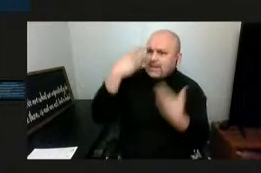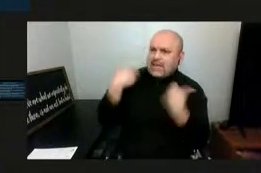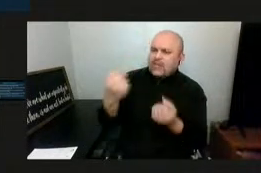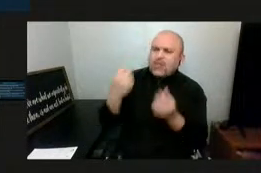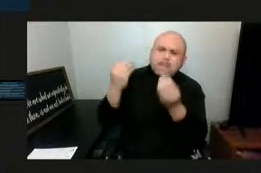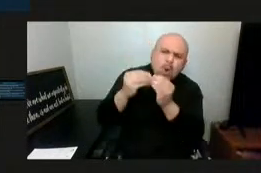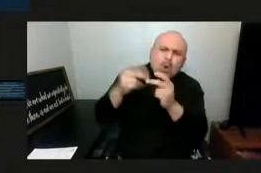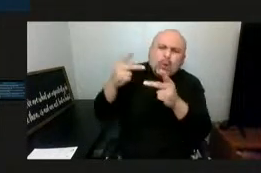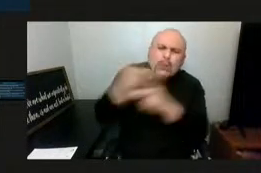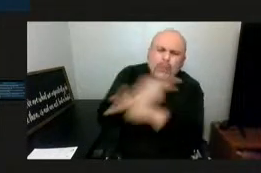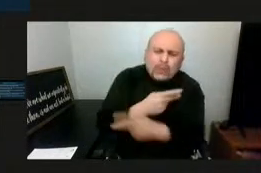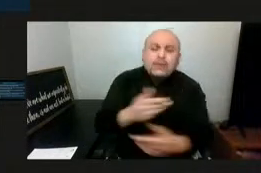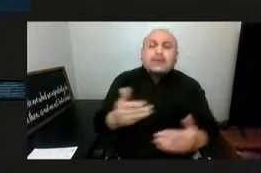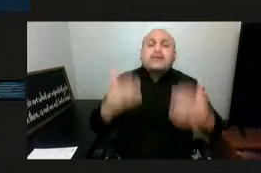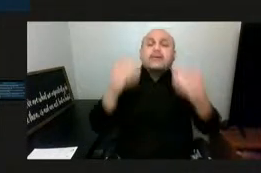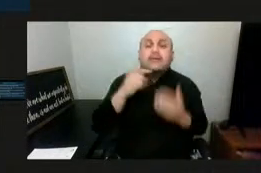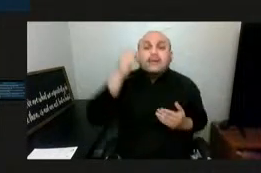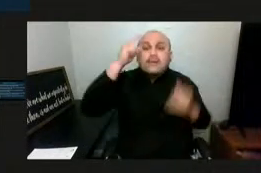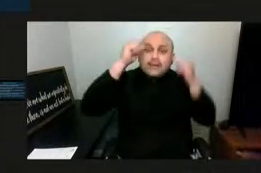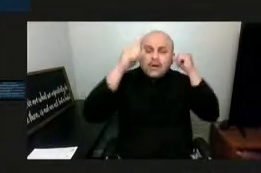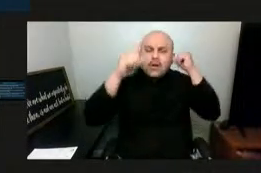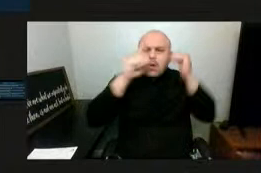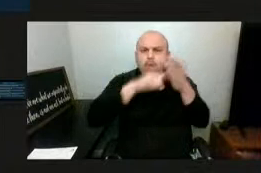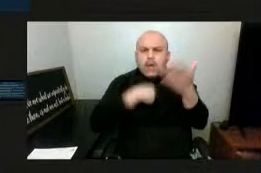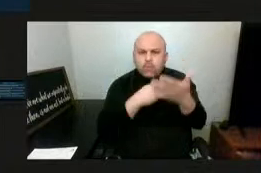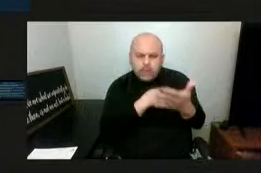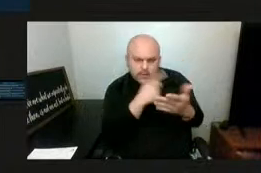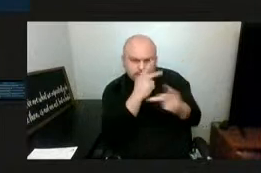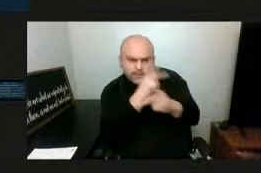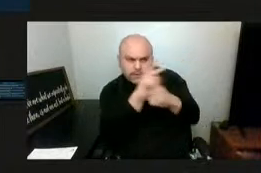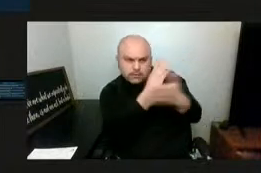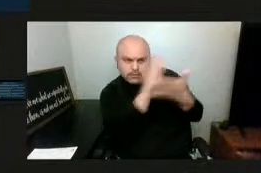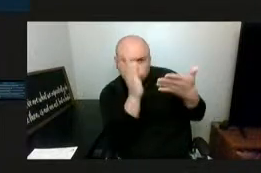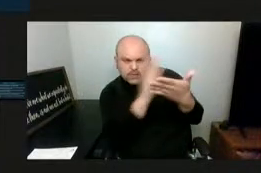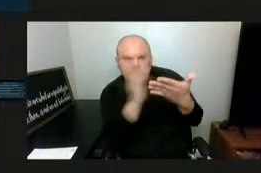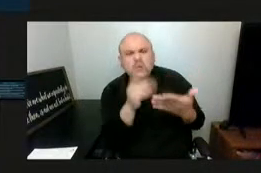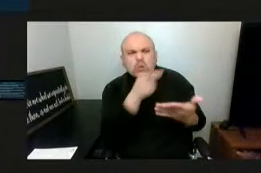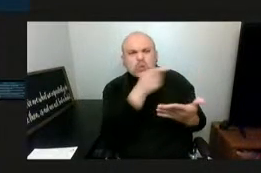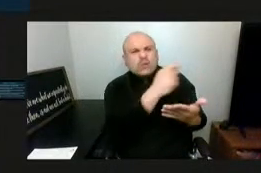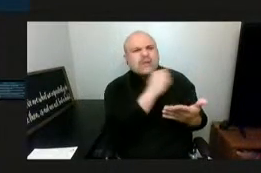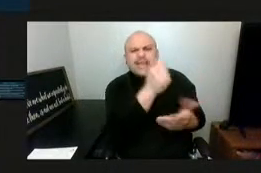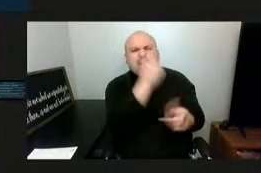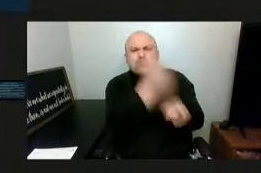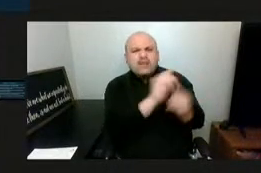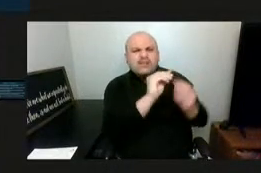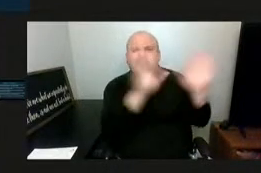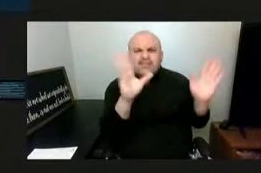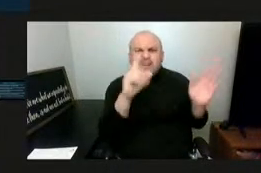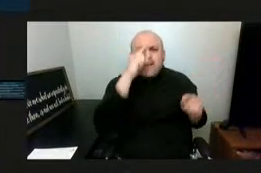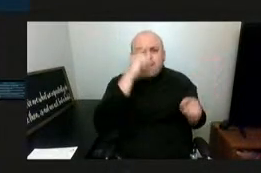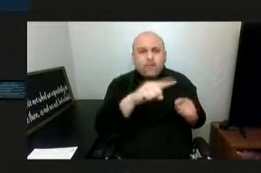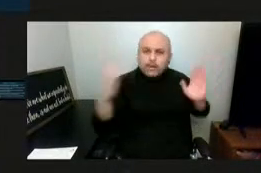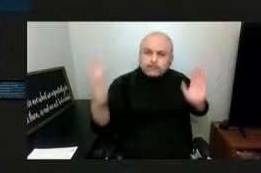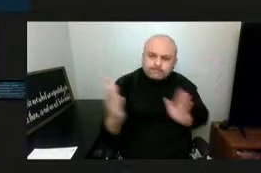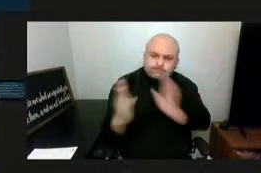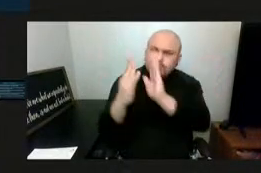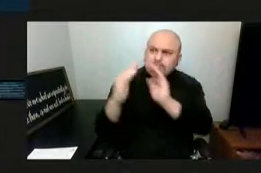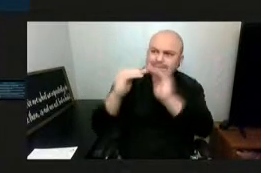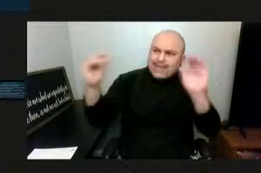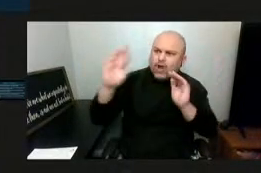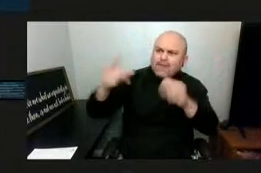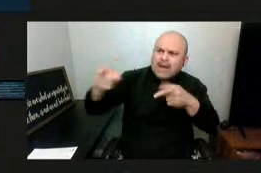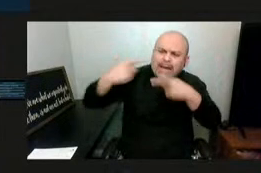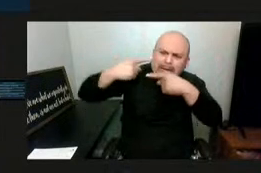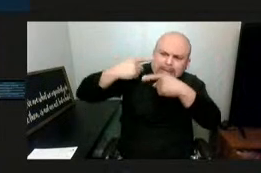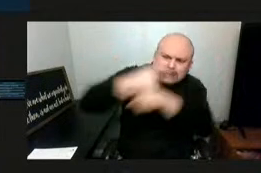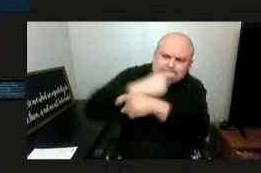that the paradigm that we have today is inadequate for addressing the level of complexity and magnitude